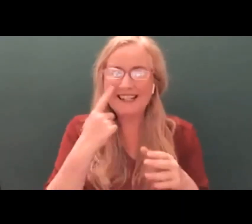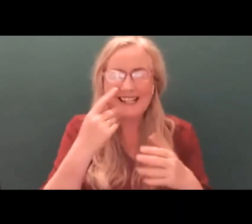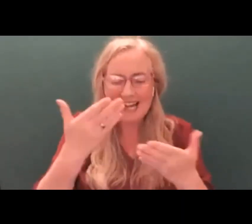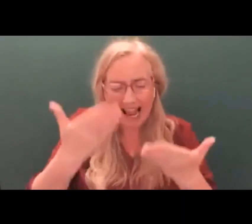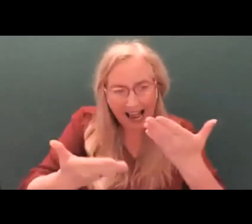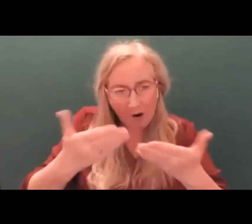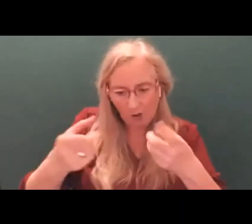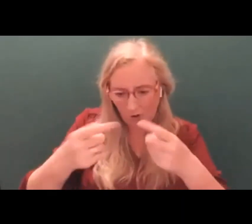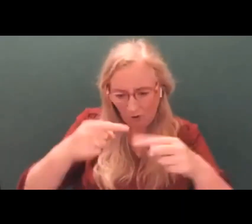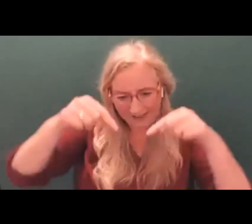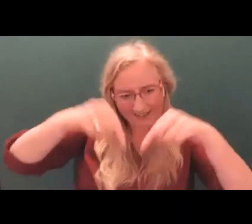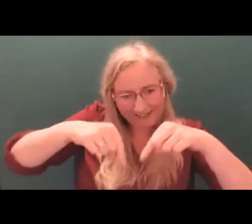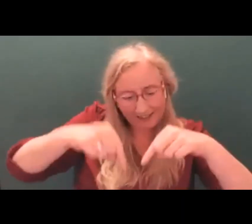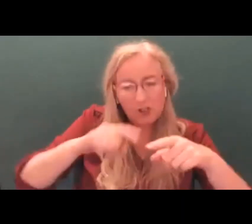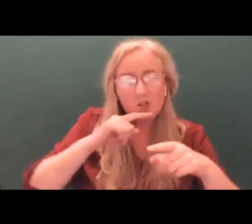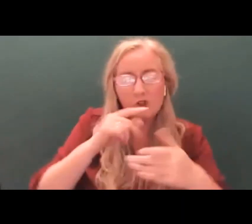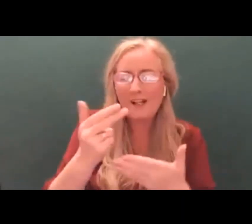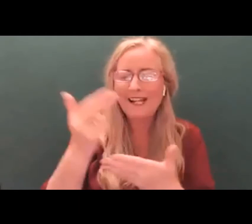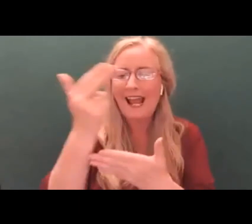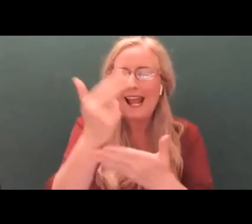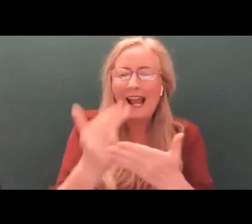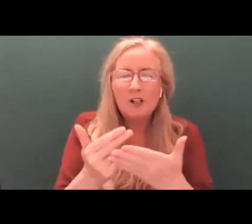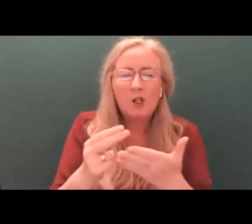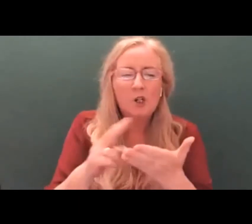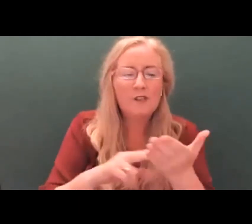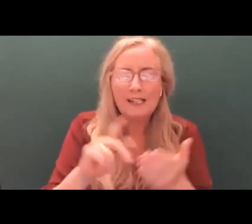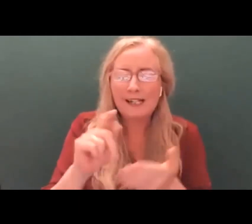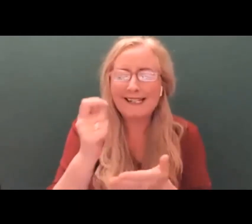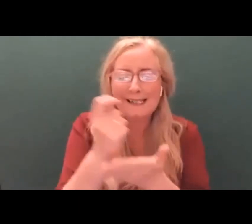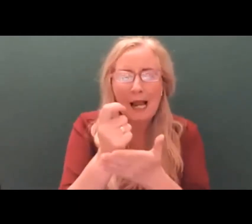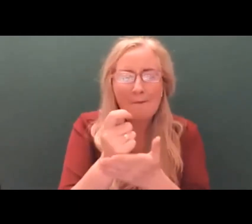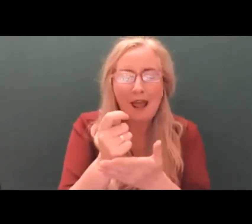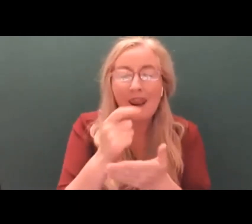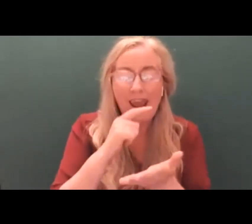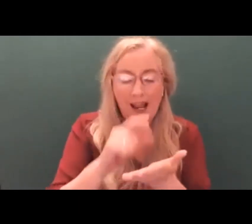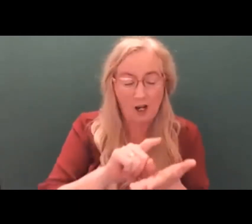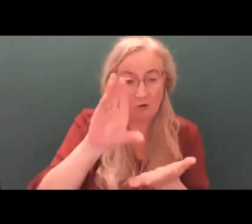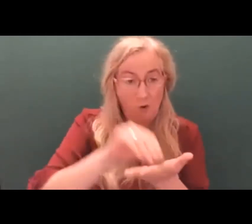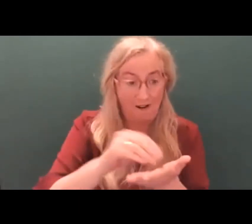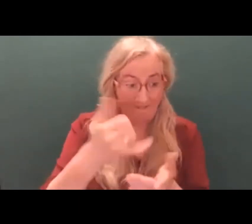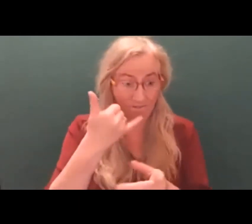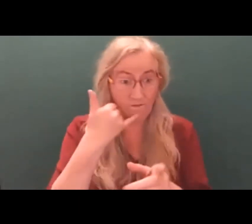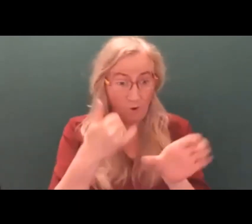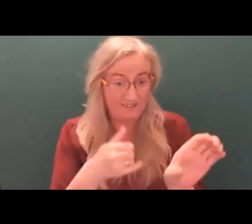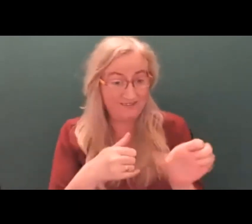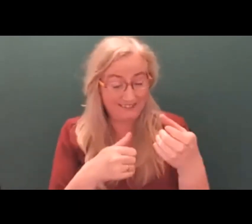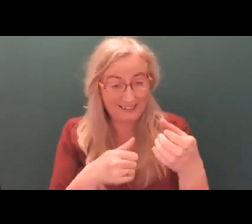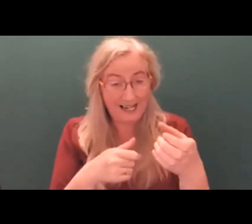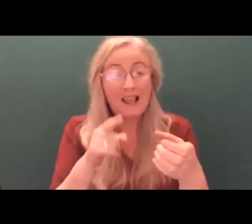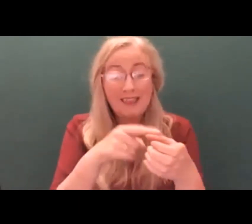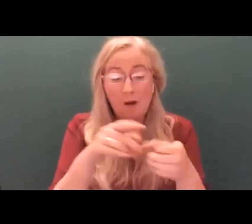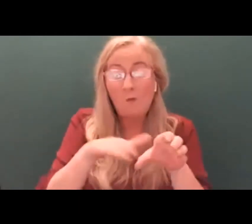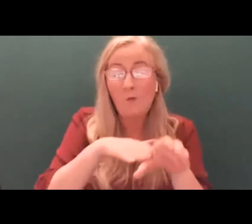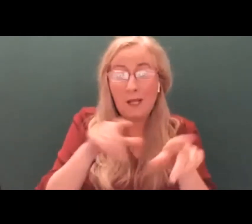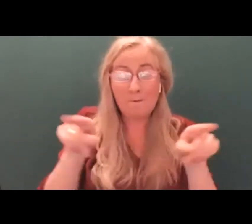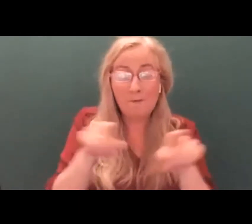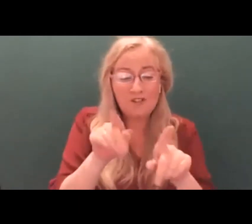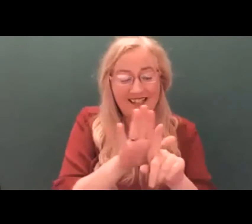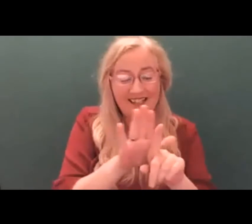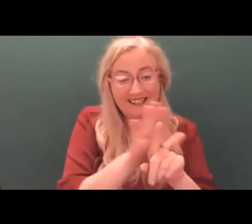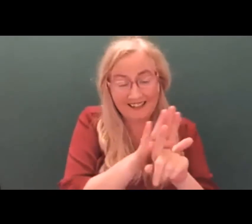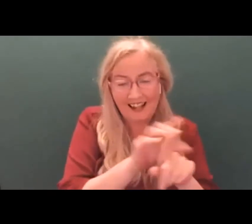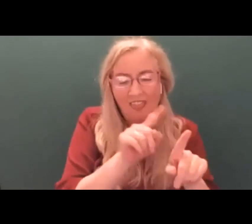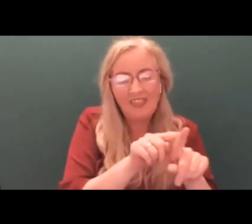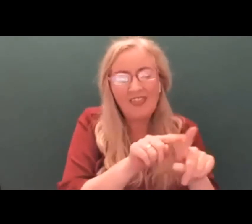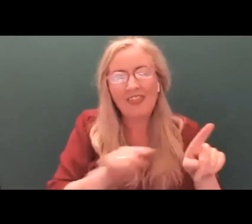process. The artist used time-lapse on hers. She just recorded it on a phone and put music over it. And on the others,